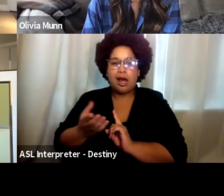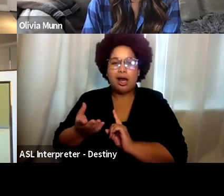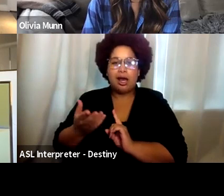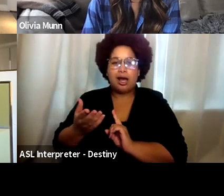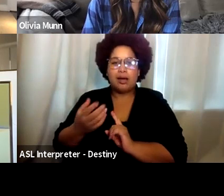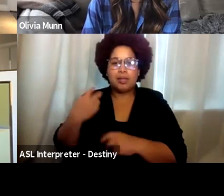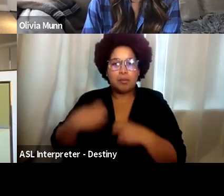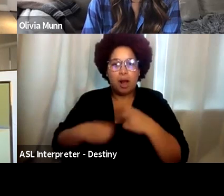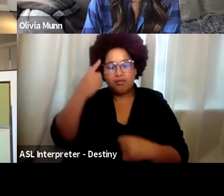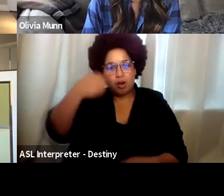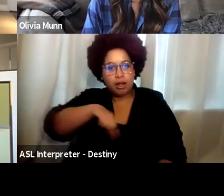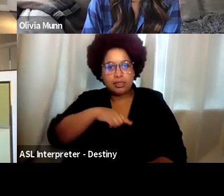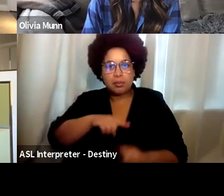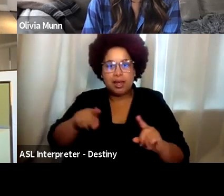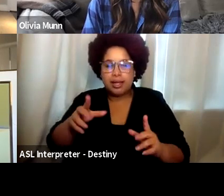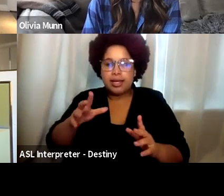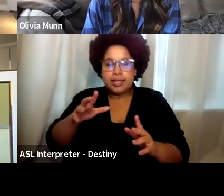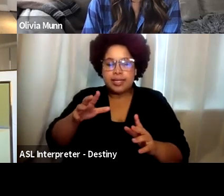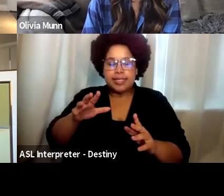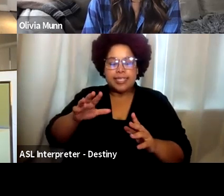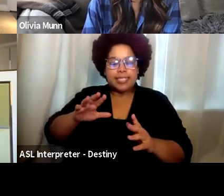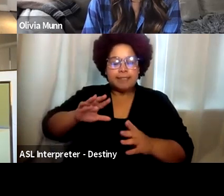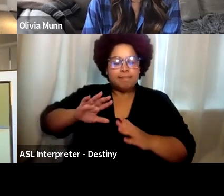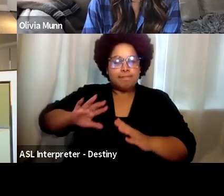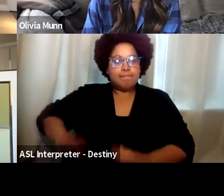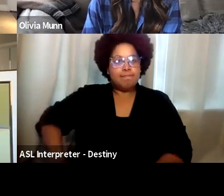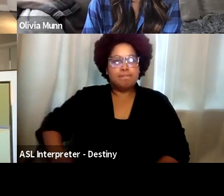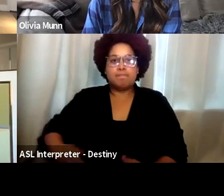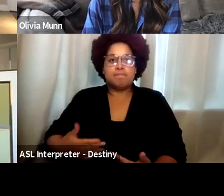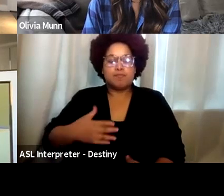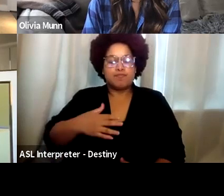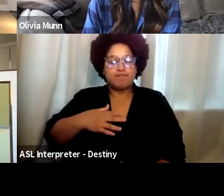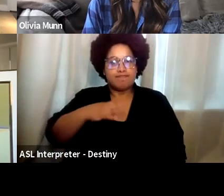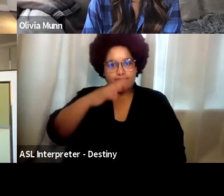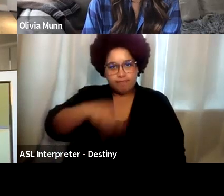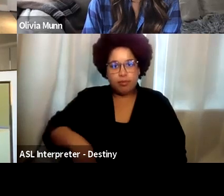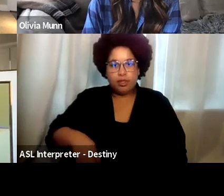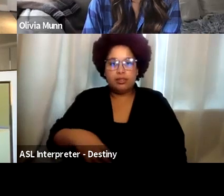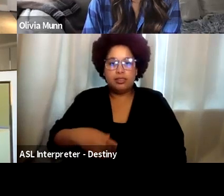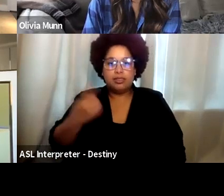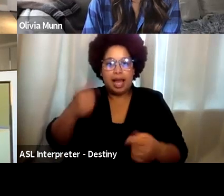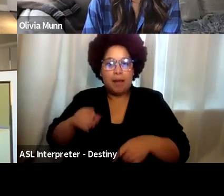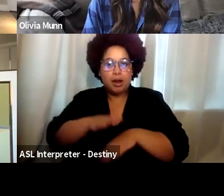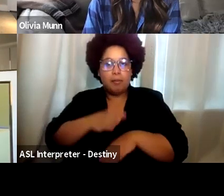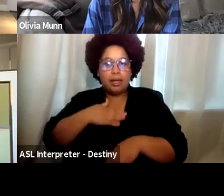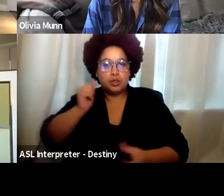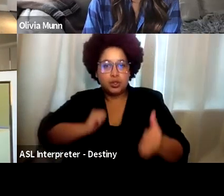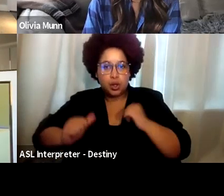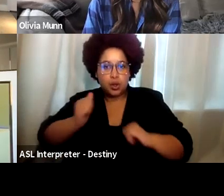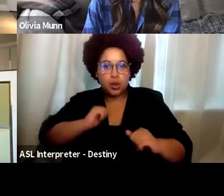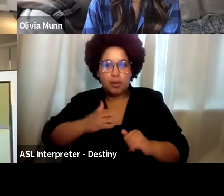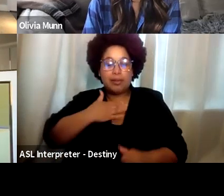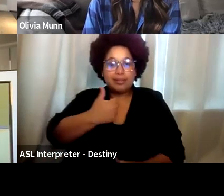an issue for us where we kind of just let it slide or let it pass by. There's an incident that happened on my show. It